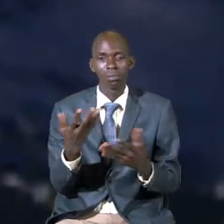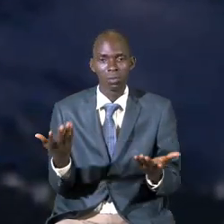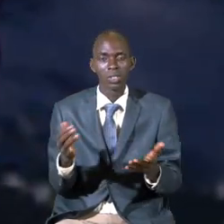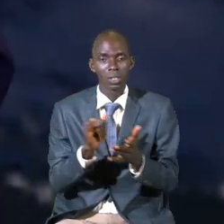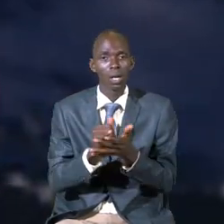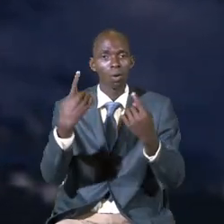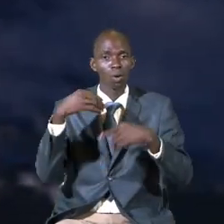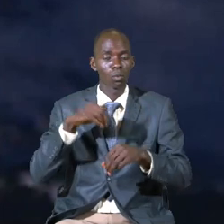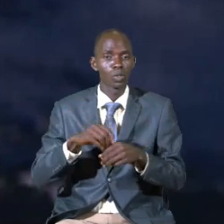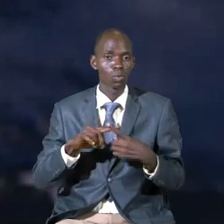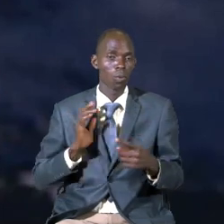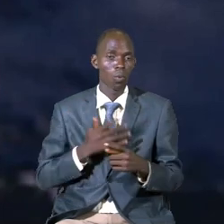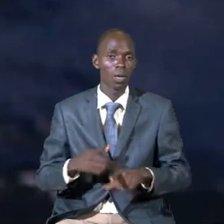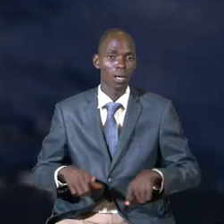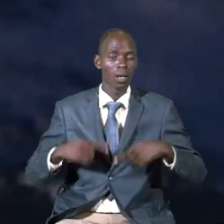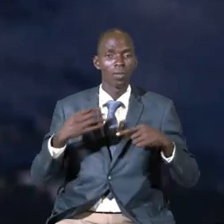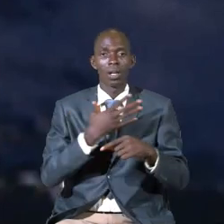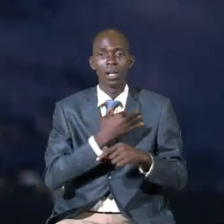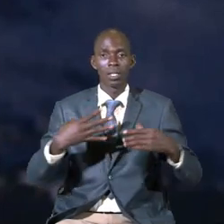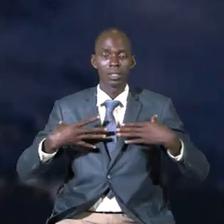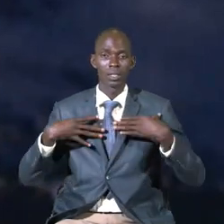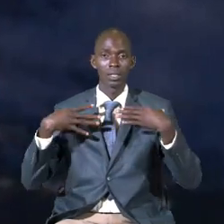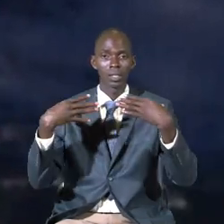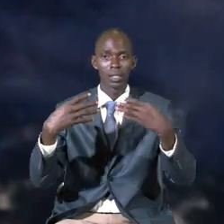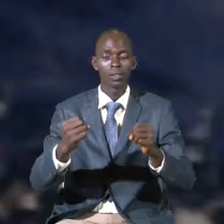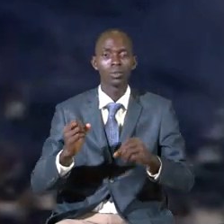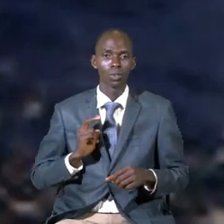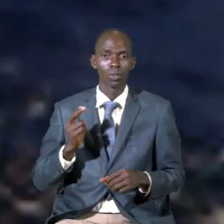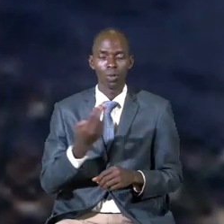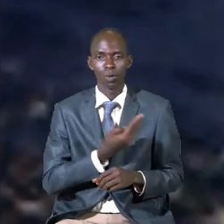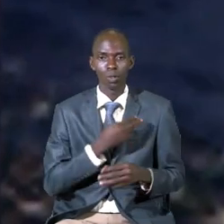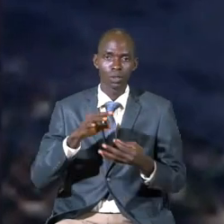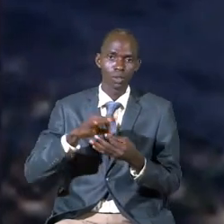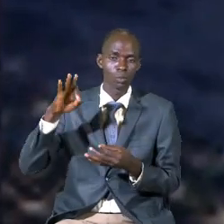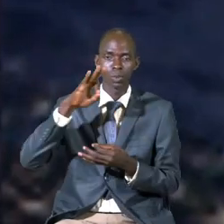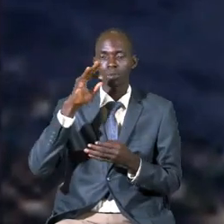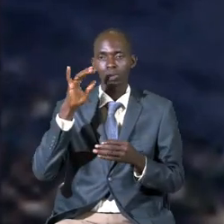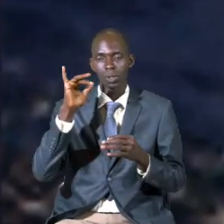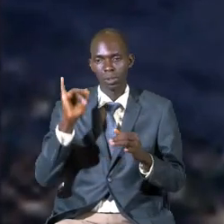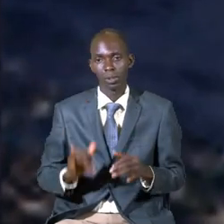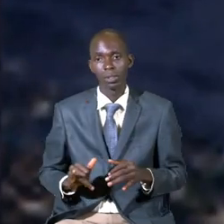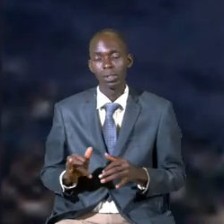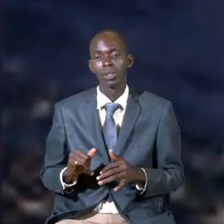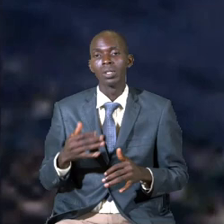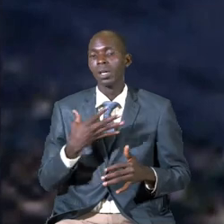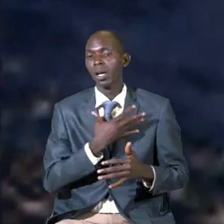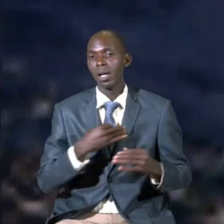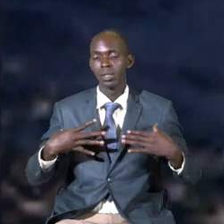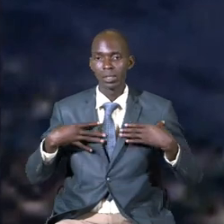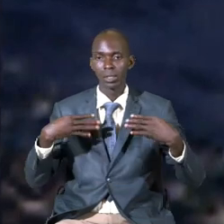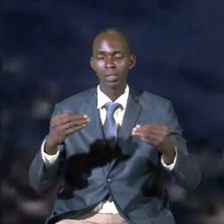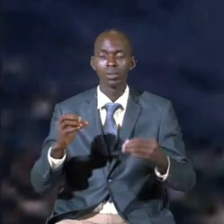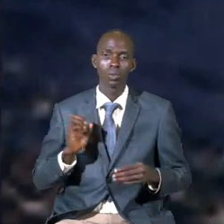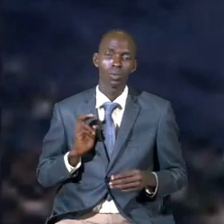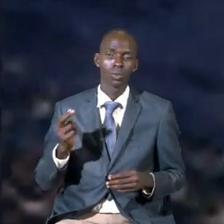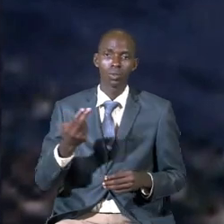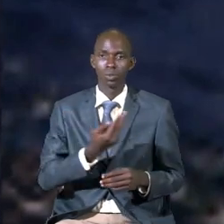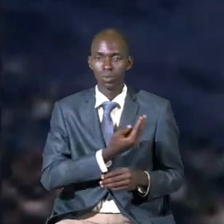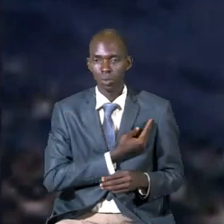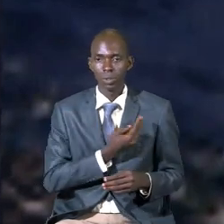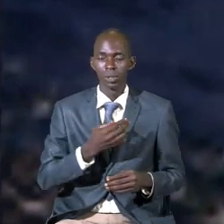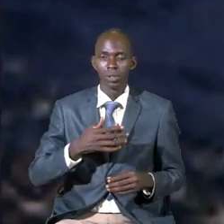then heal souls heal so spiritually he also emotionally heals